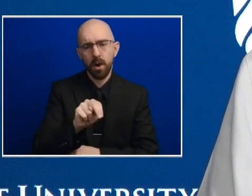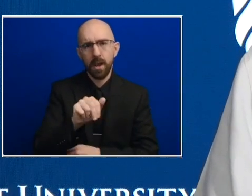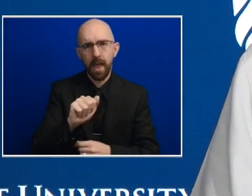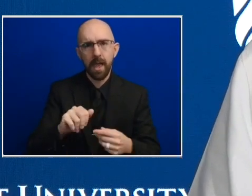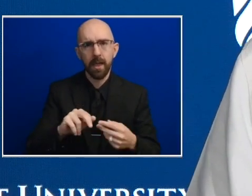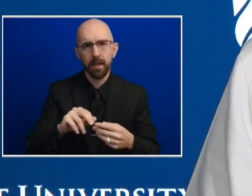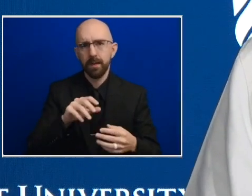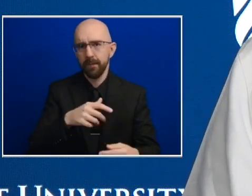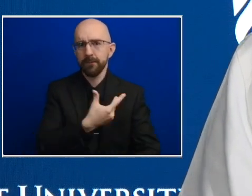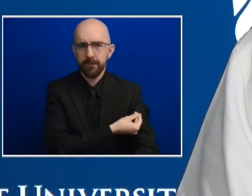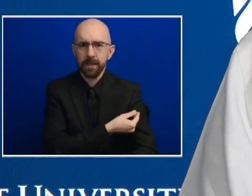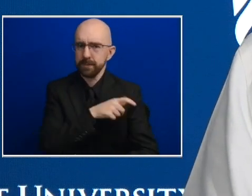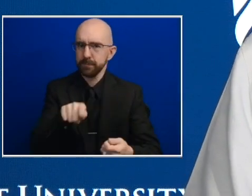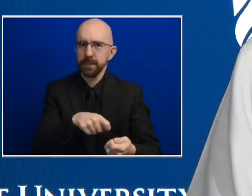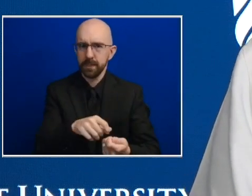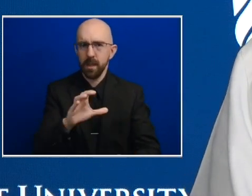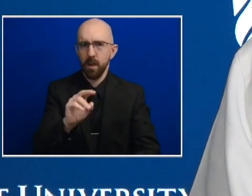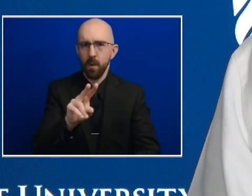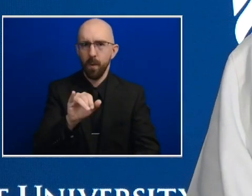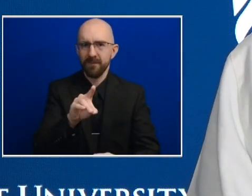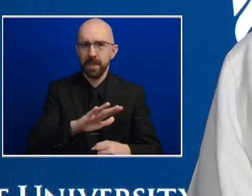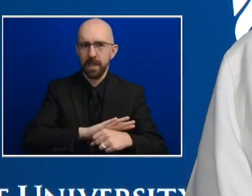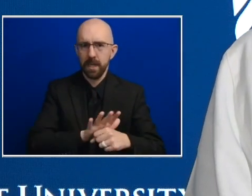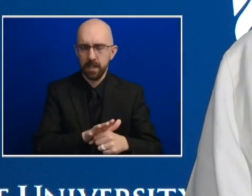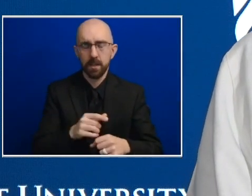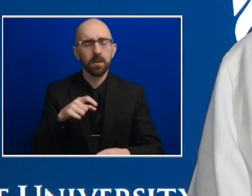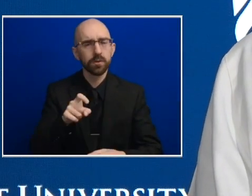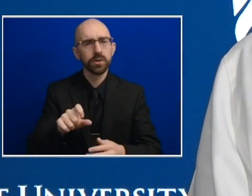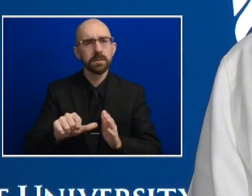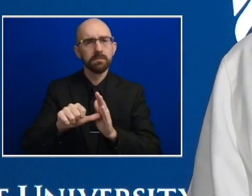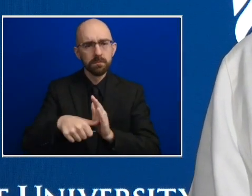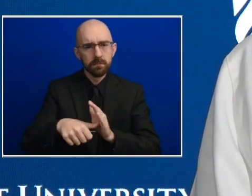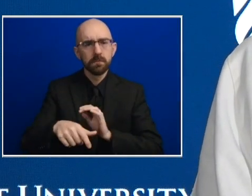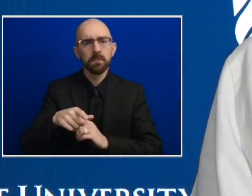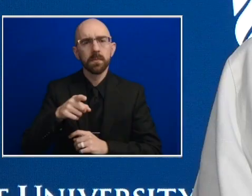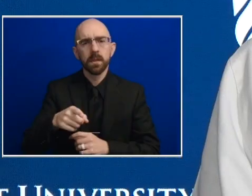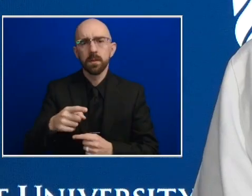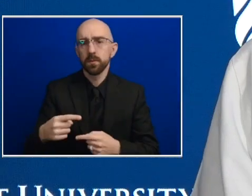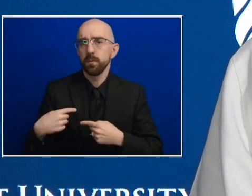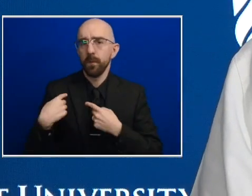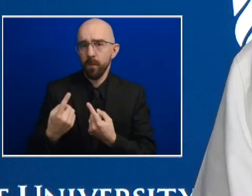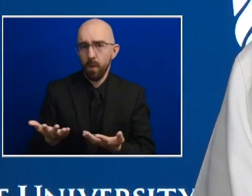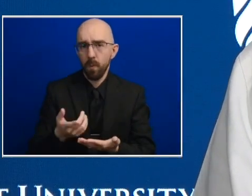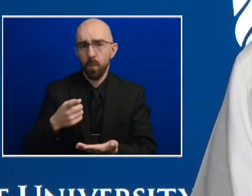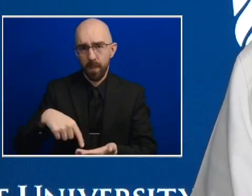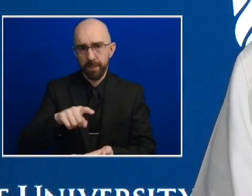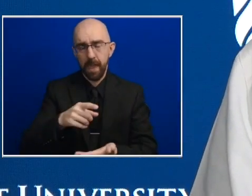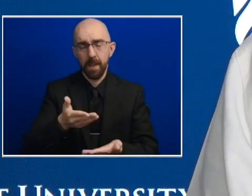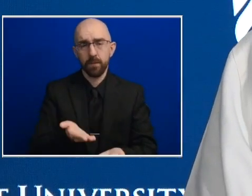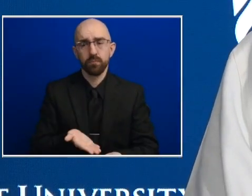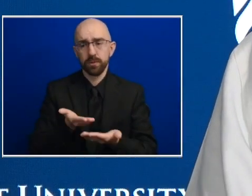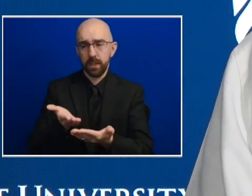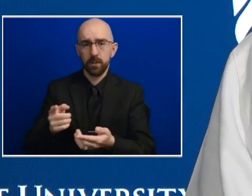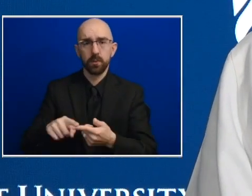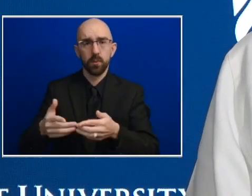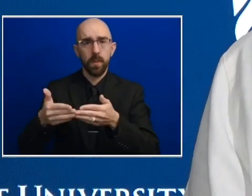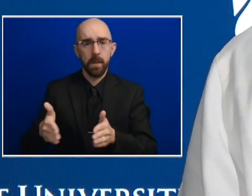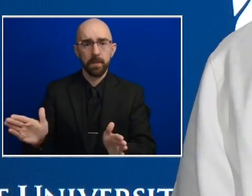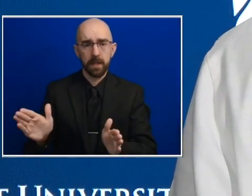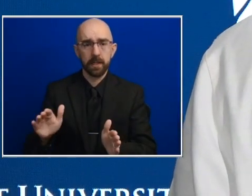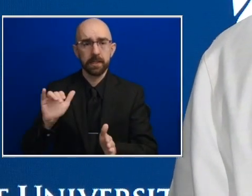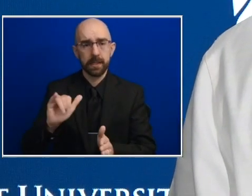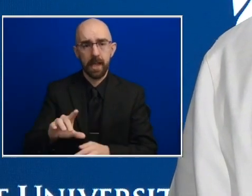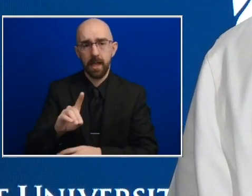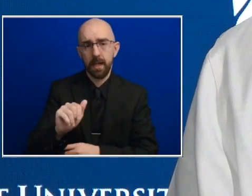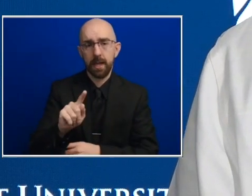COVID mRNA vaccines. What we should point out is that so far what they have presented to the public is that the data